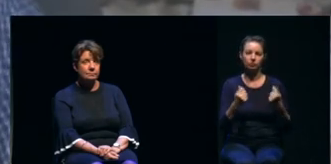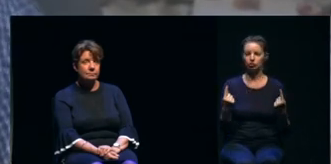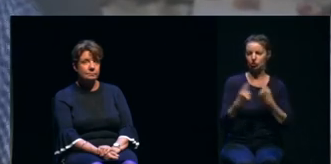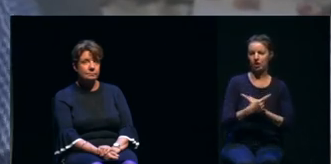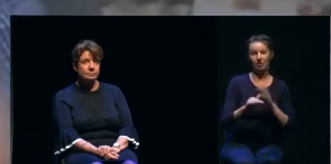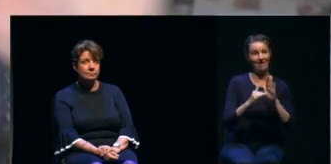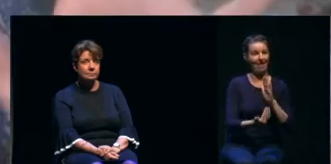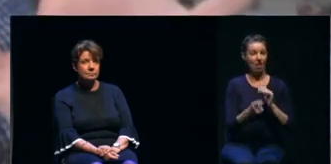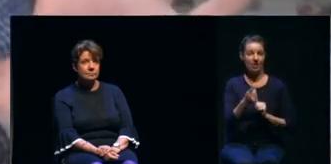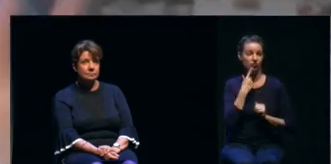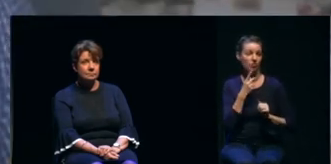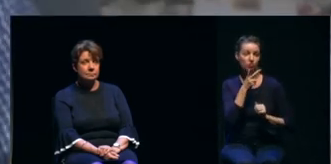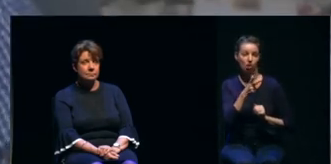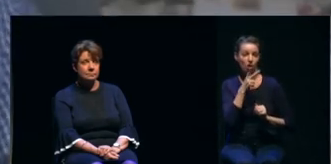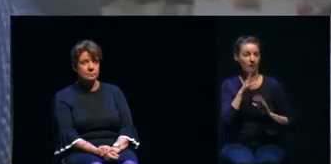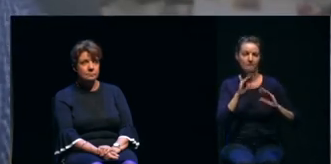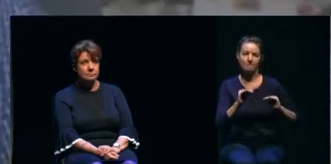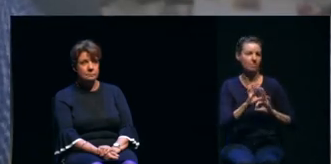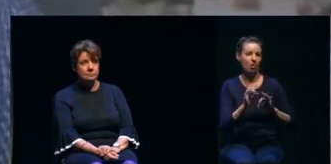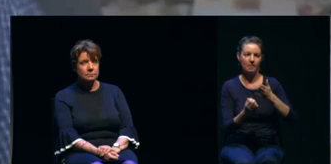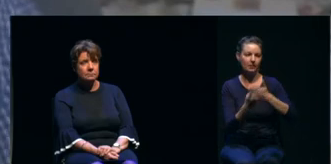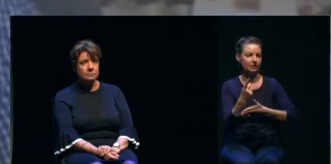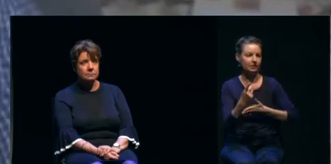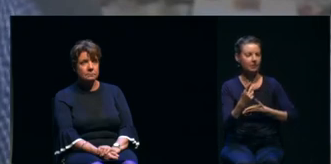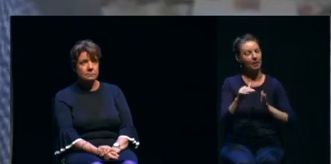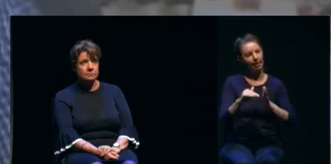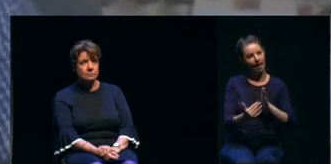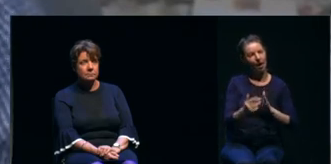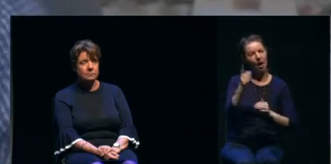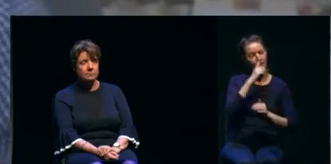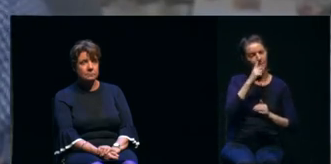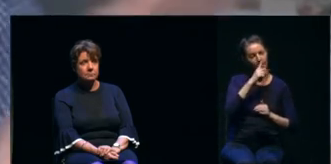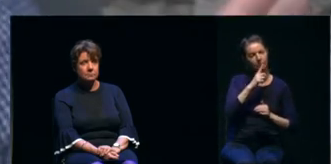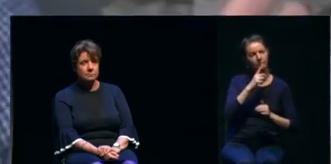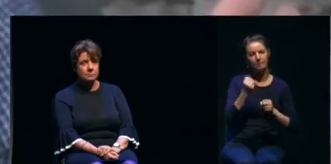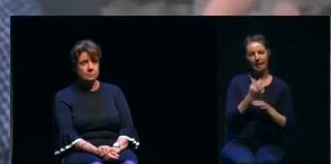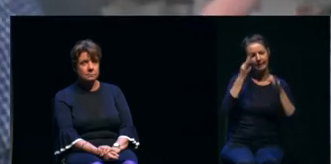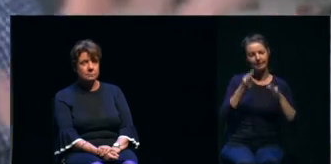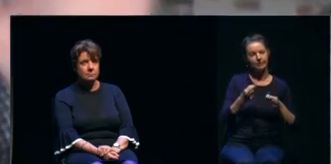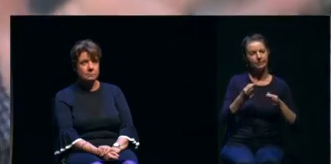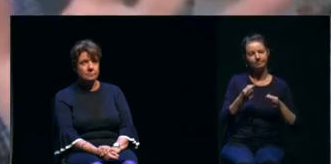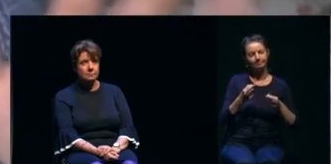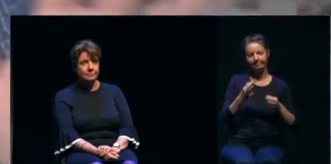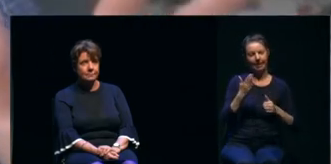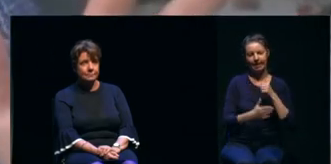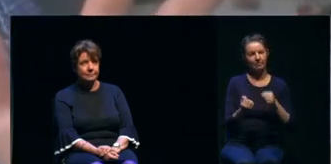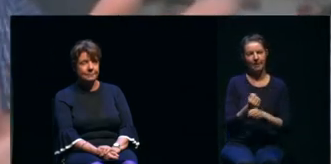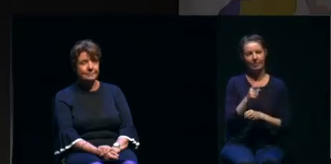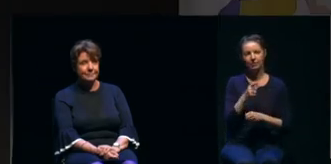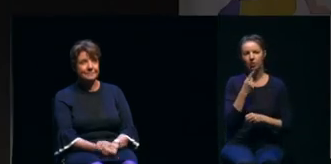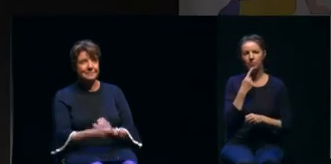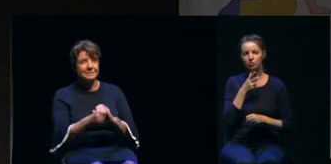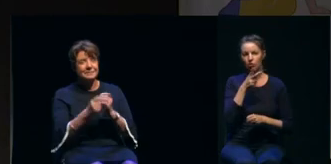jokes now. And that's done us all a favour. You know, you're not having to make those individual decisions on a joke. It's just like, no, never make those jokes. That's saved us all a lot of